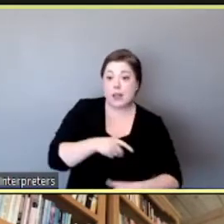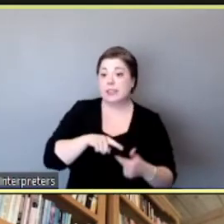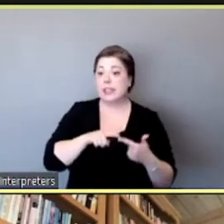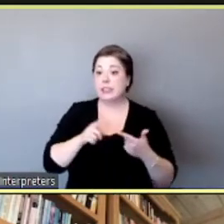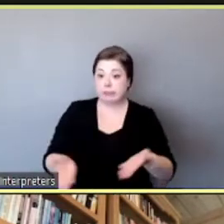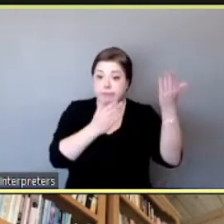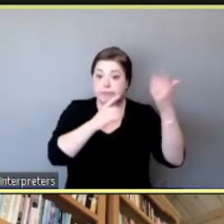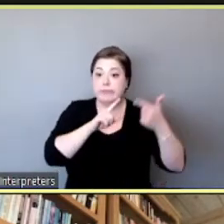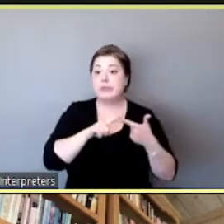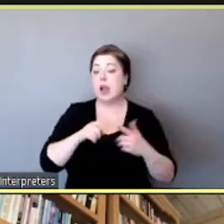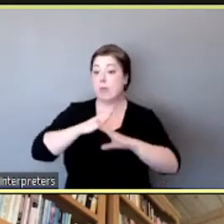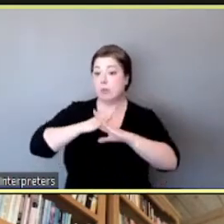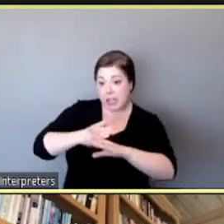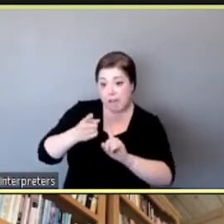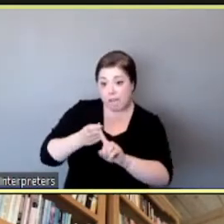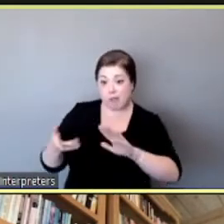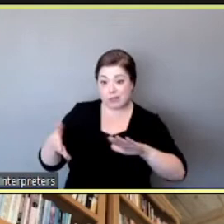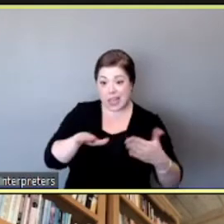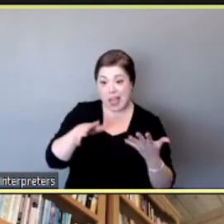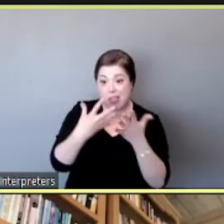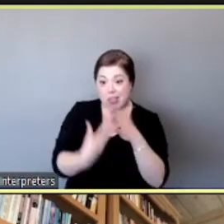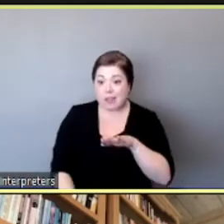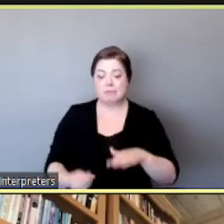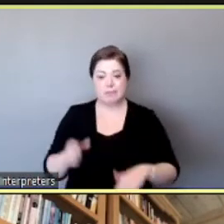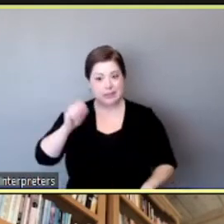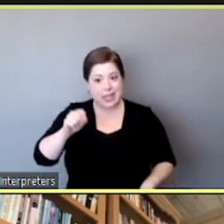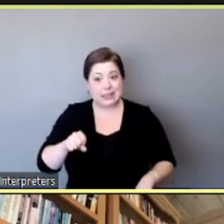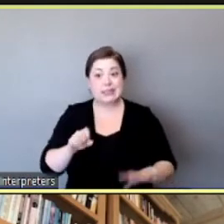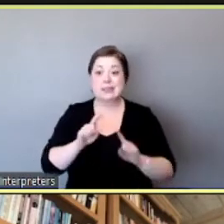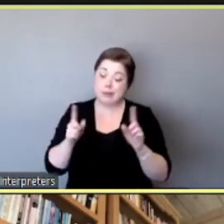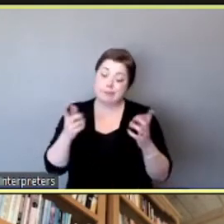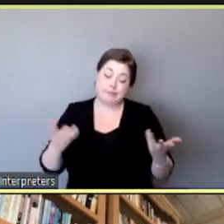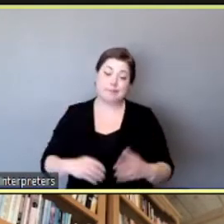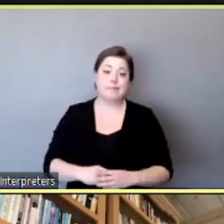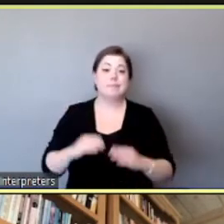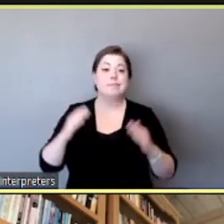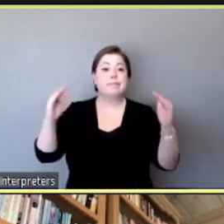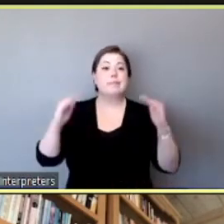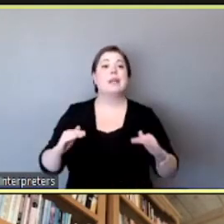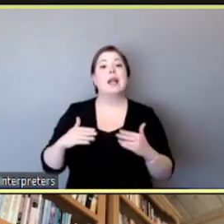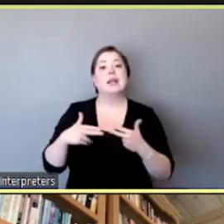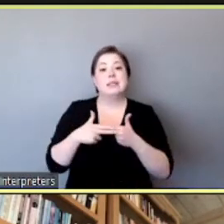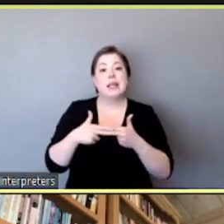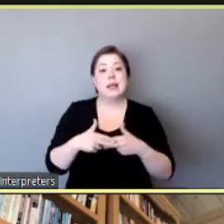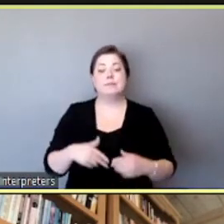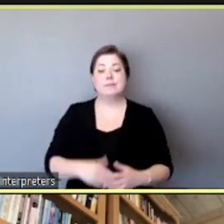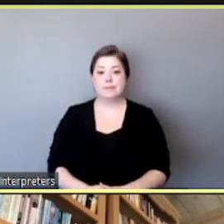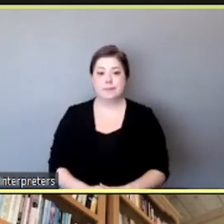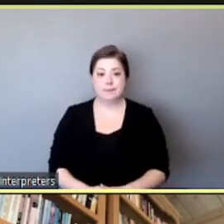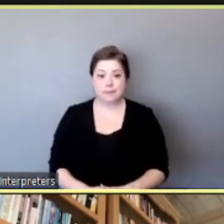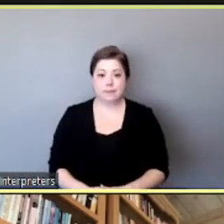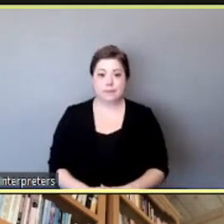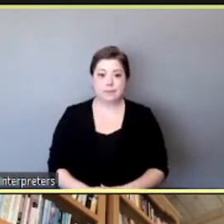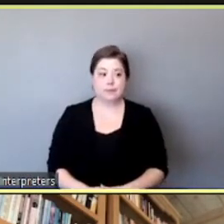else, particularly a close family member. Next slide, please.